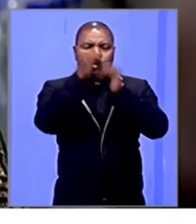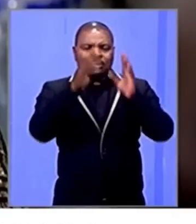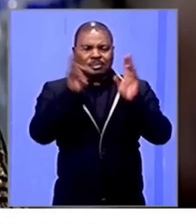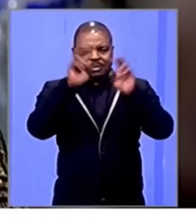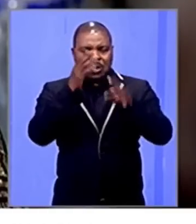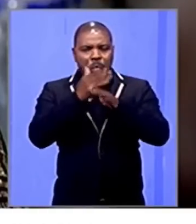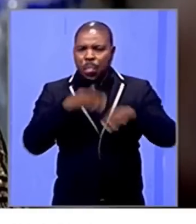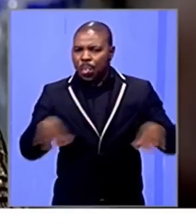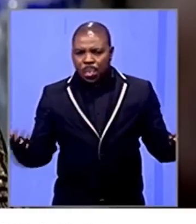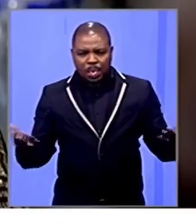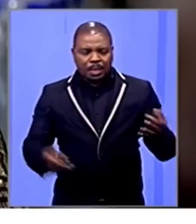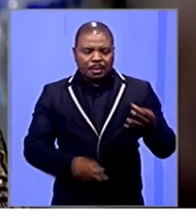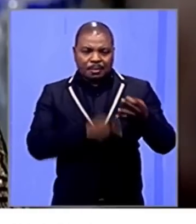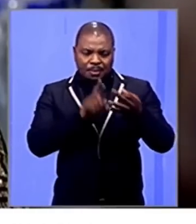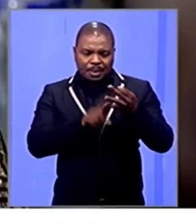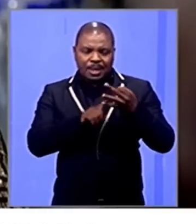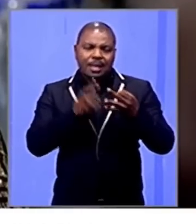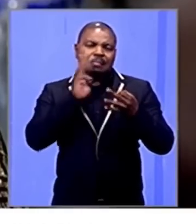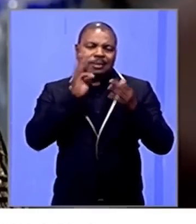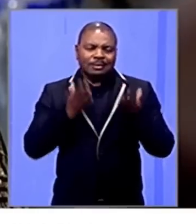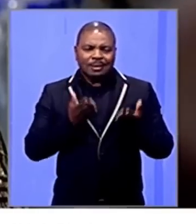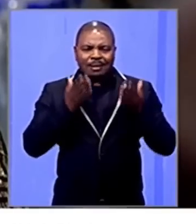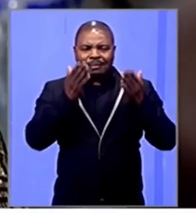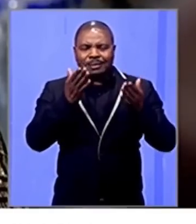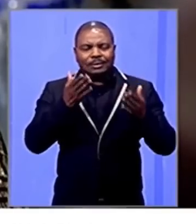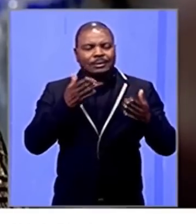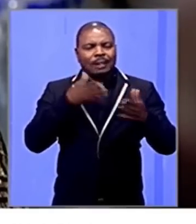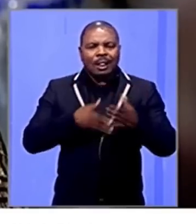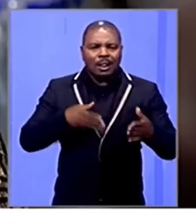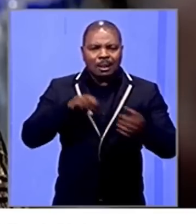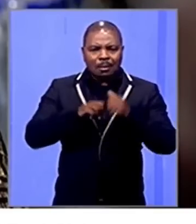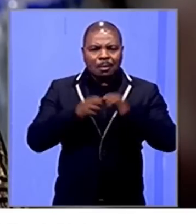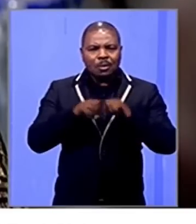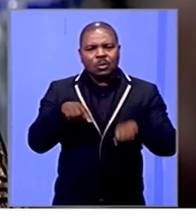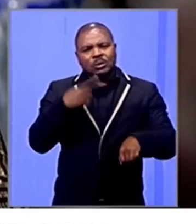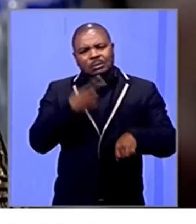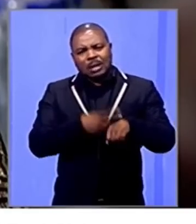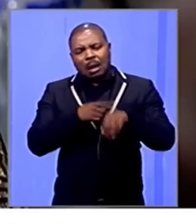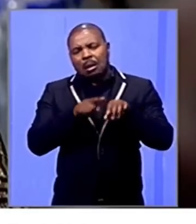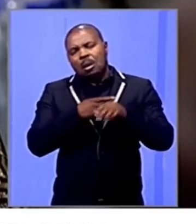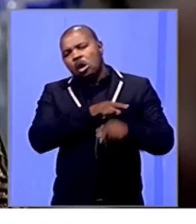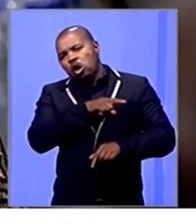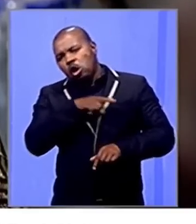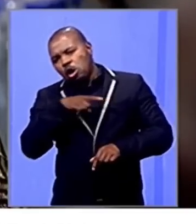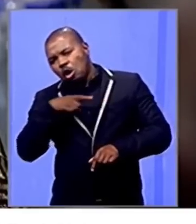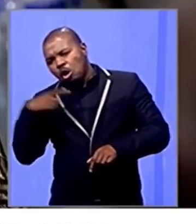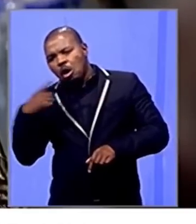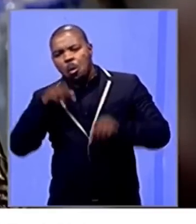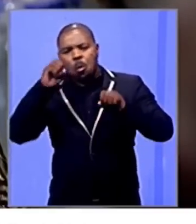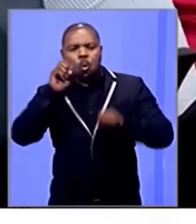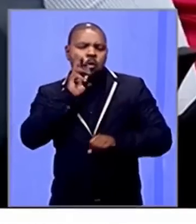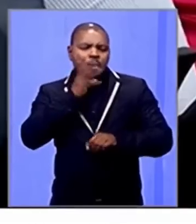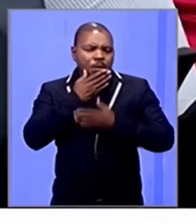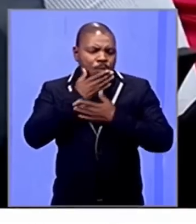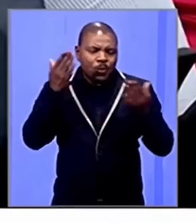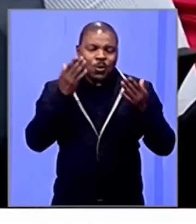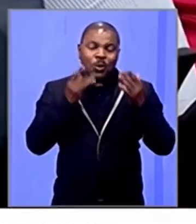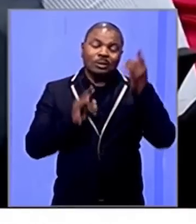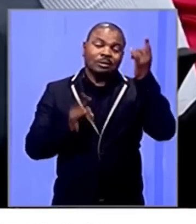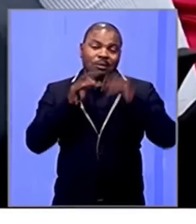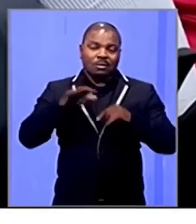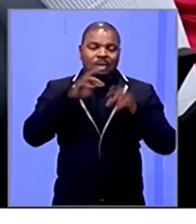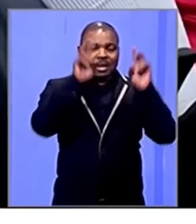go kgorelediwa ga tlamelo ya metsi tseo di nnang teng sebaka se se leele segolo kwa metsesetoropong. Eskom,